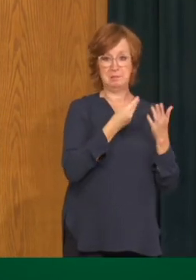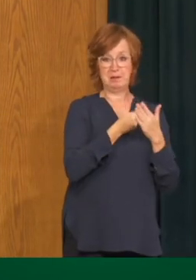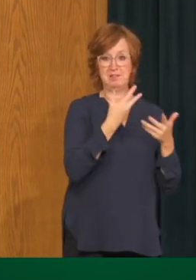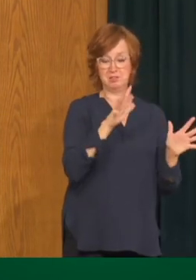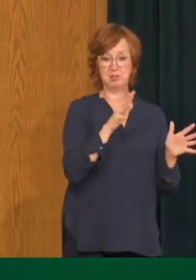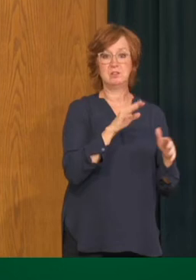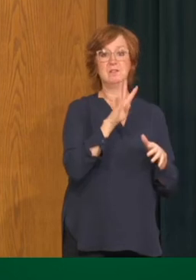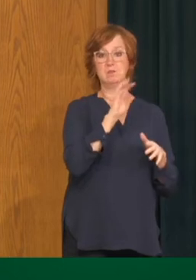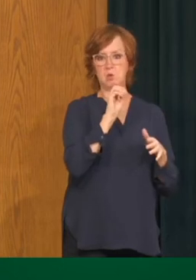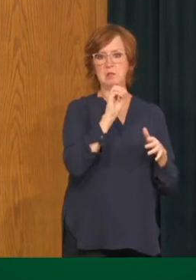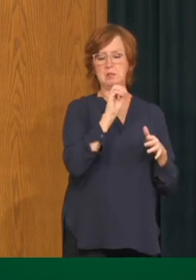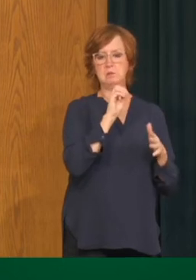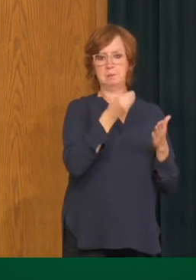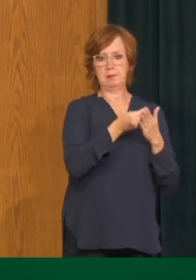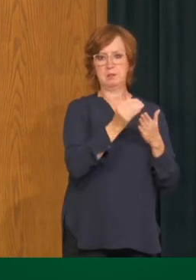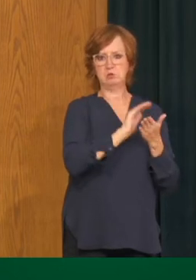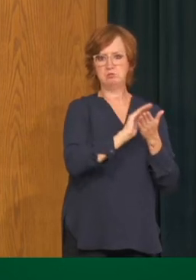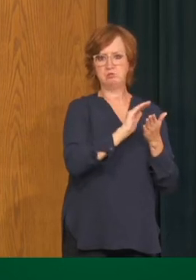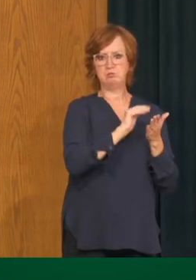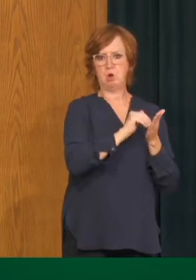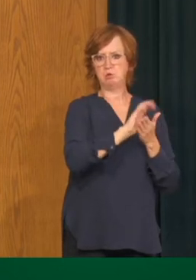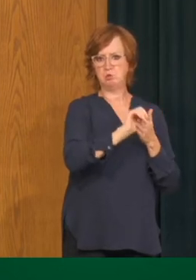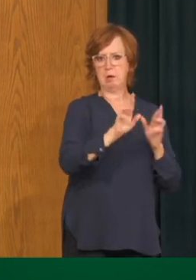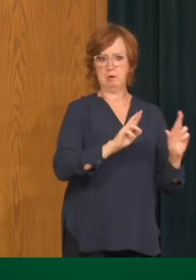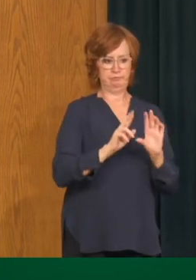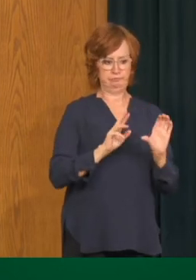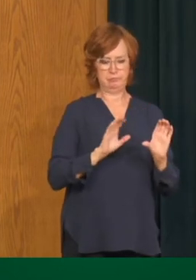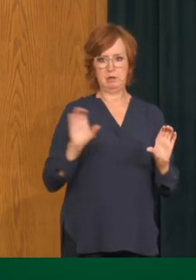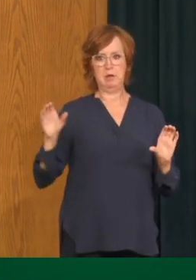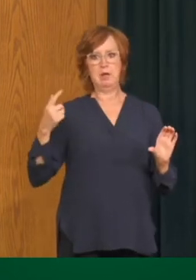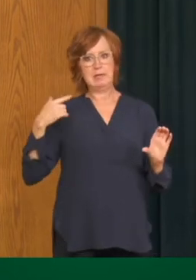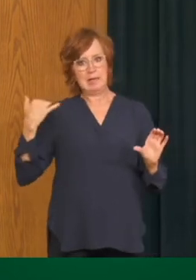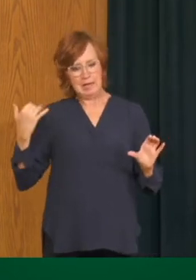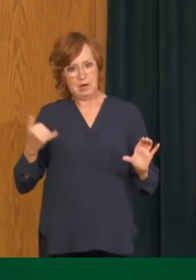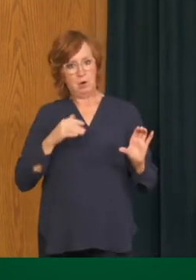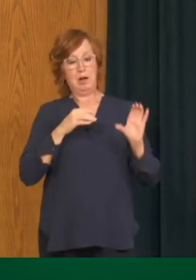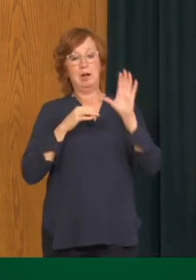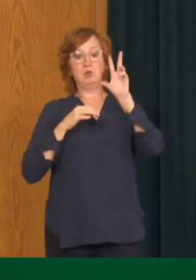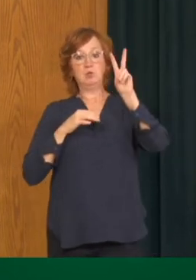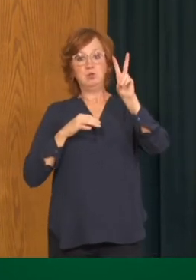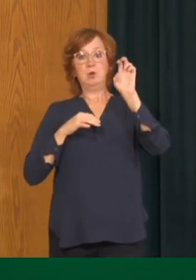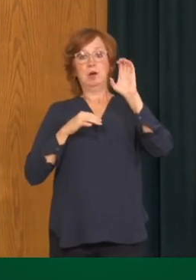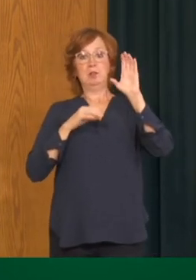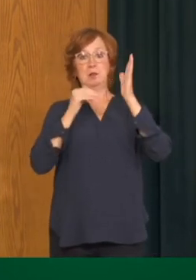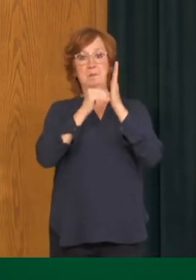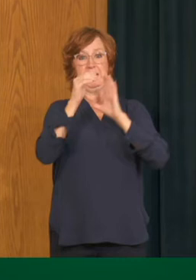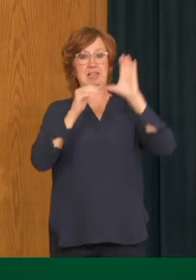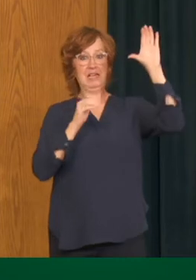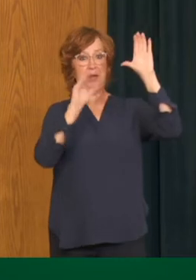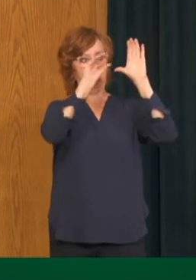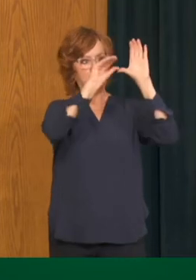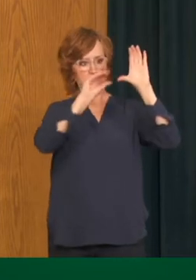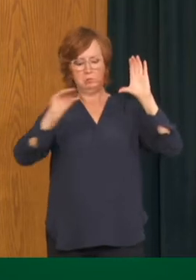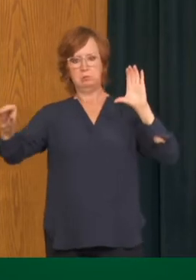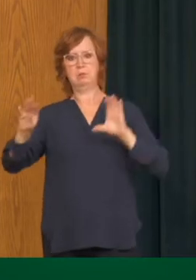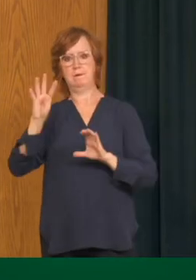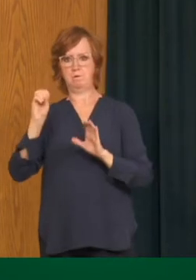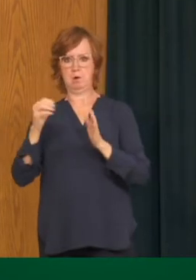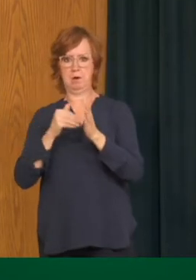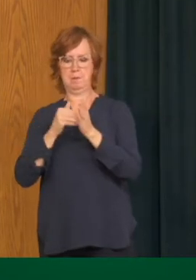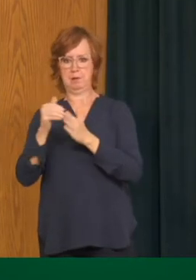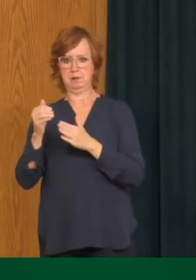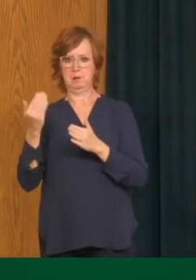divisions. And we are adding to that $40 million from our contingency fund directly into the education sector to ensure that